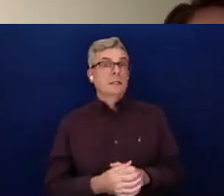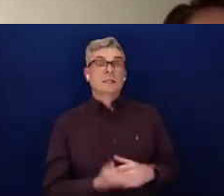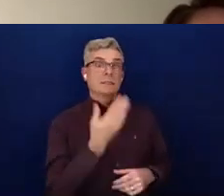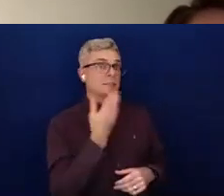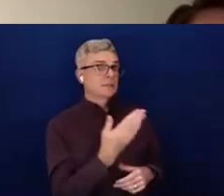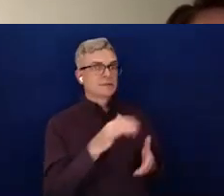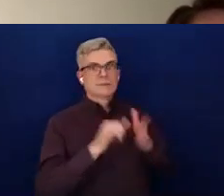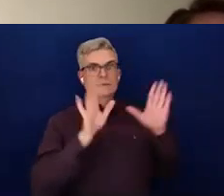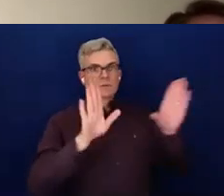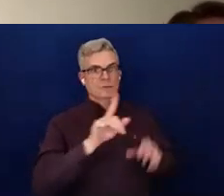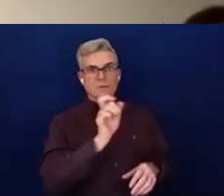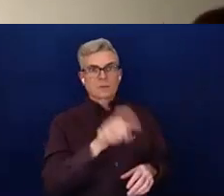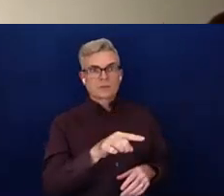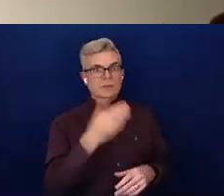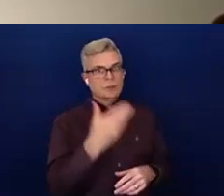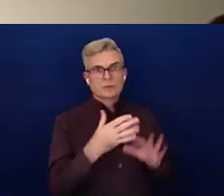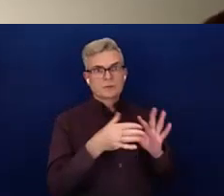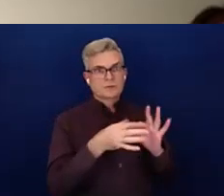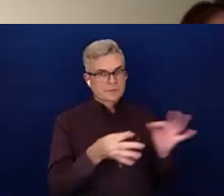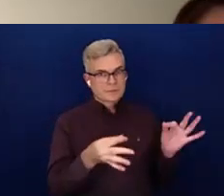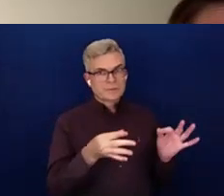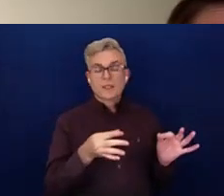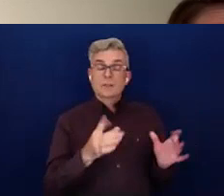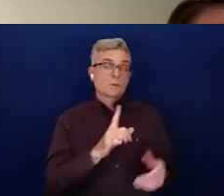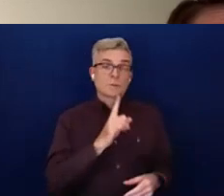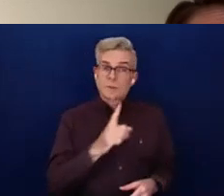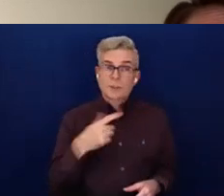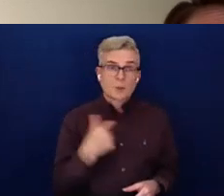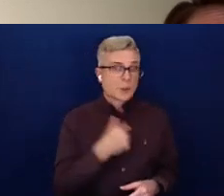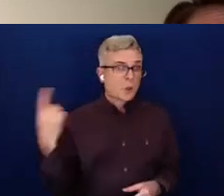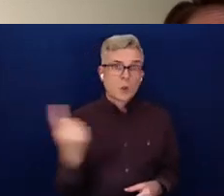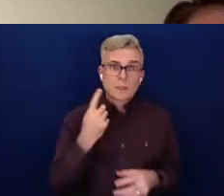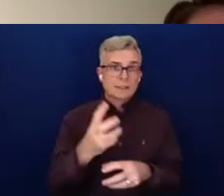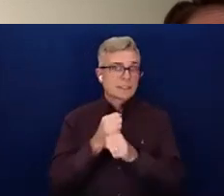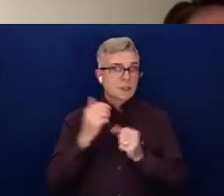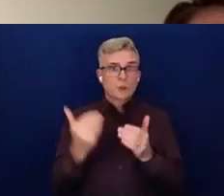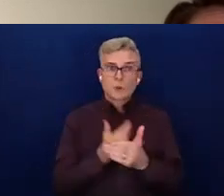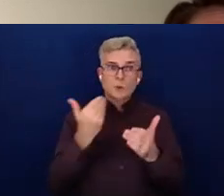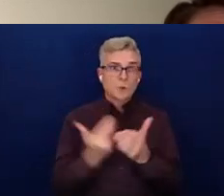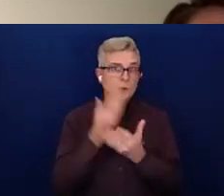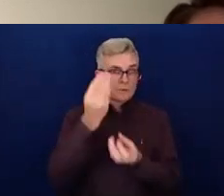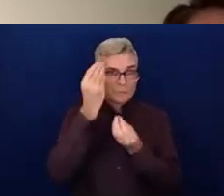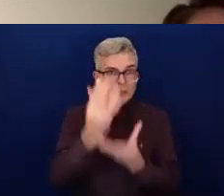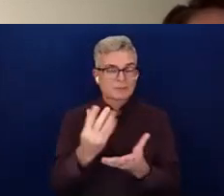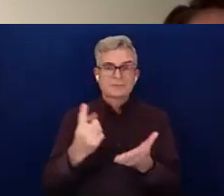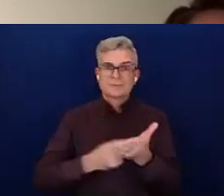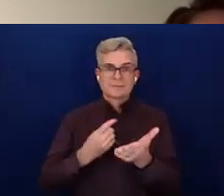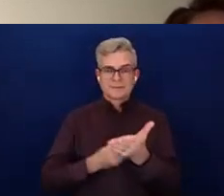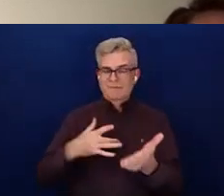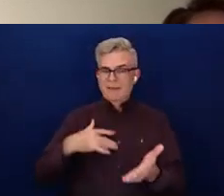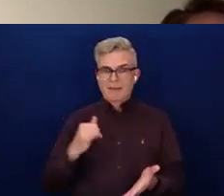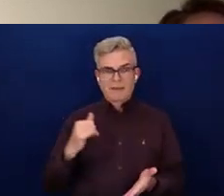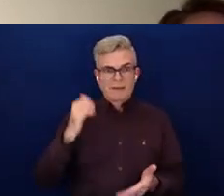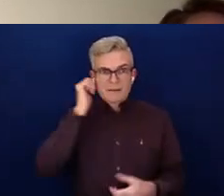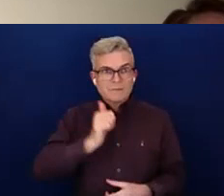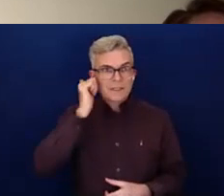are always receiving new information. It sometimes feels like things change by the day, but we are